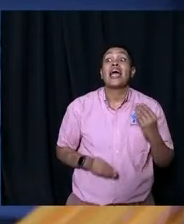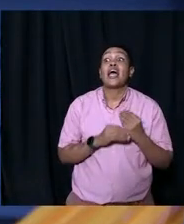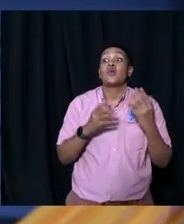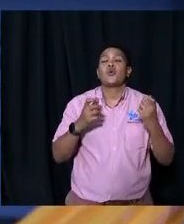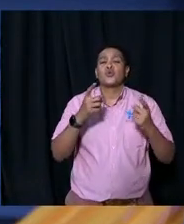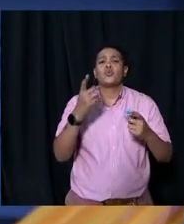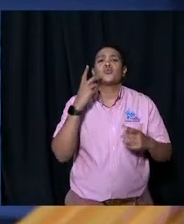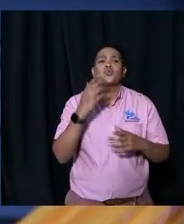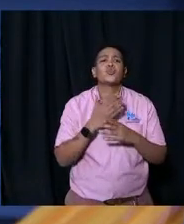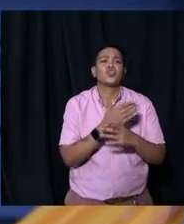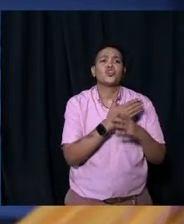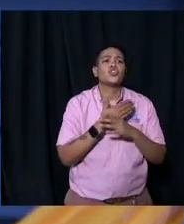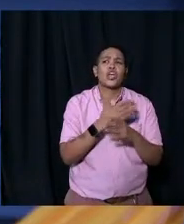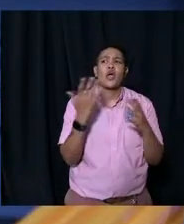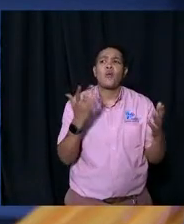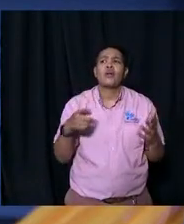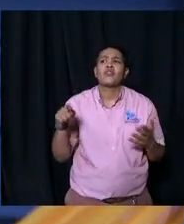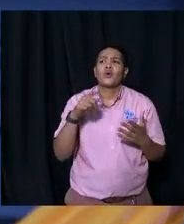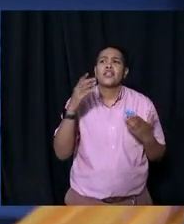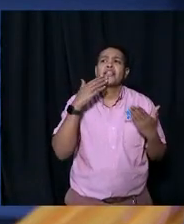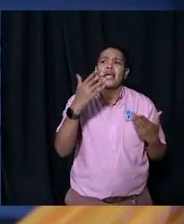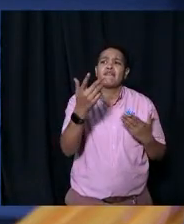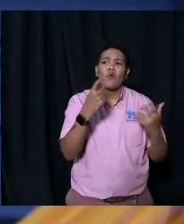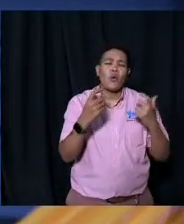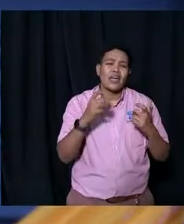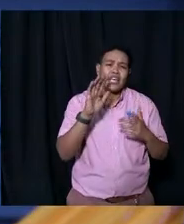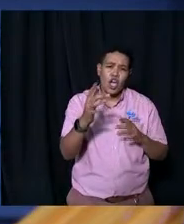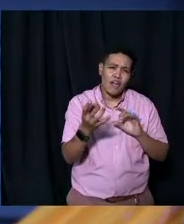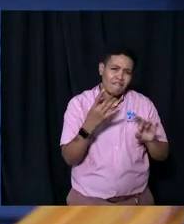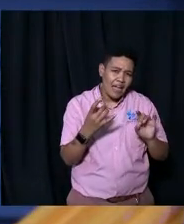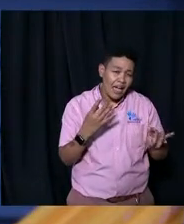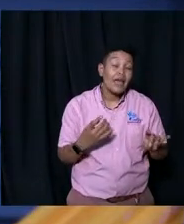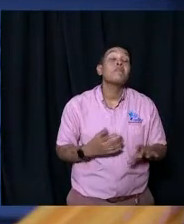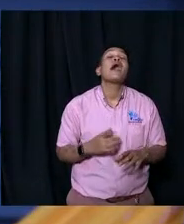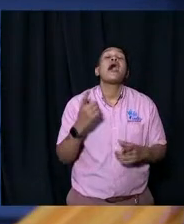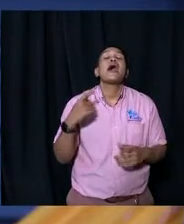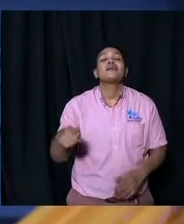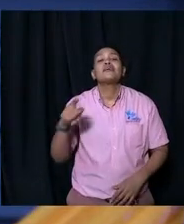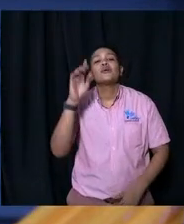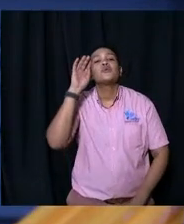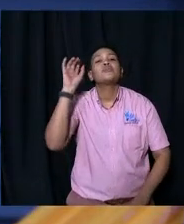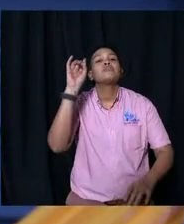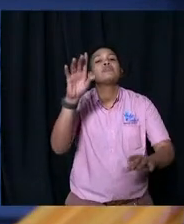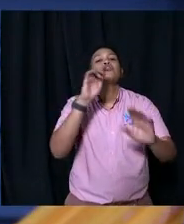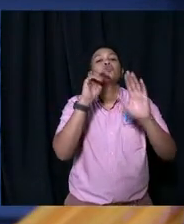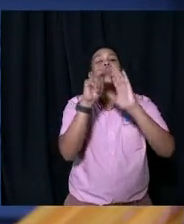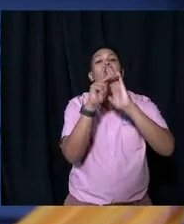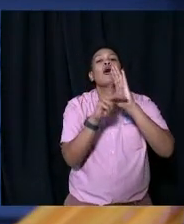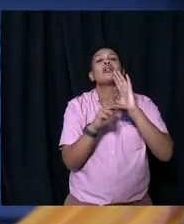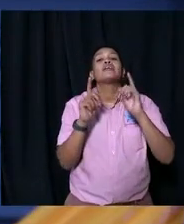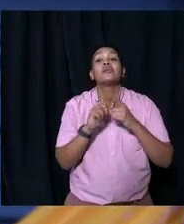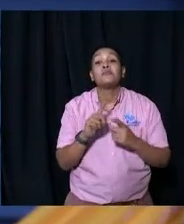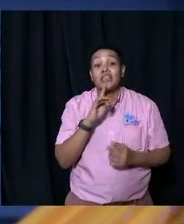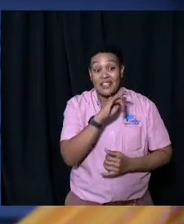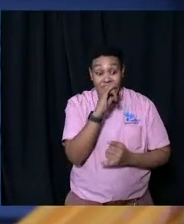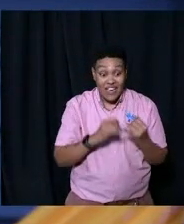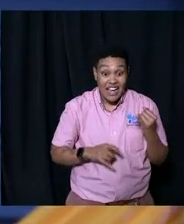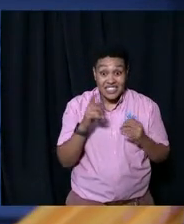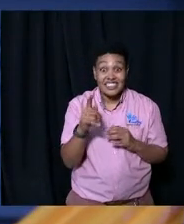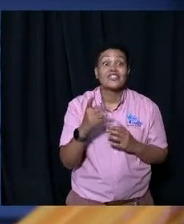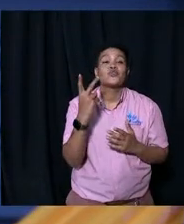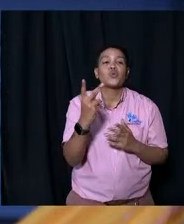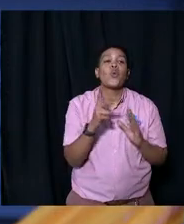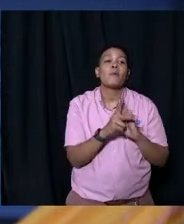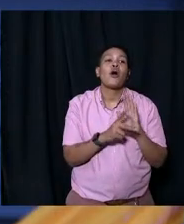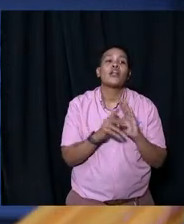you to share what those are. Thank you for your questions and your feedback, and these will go to the policy and the finalization of those